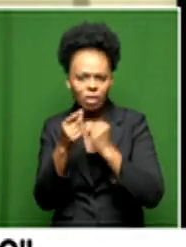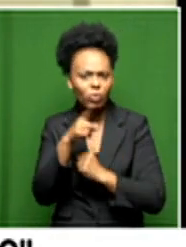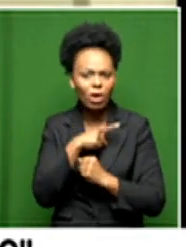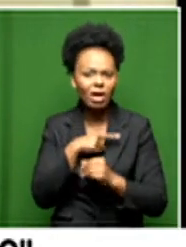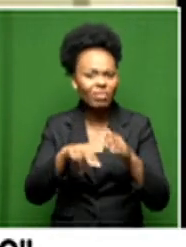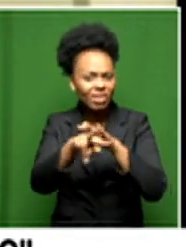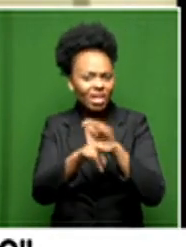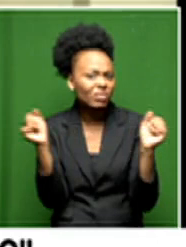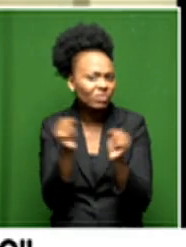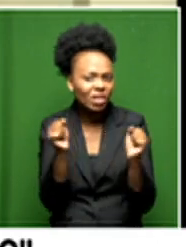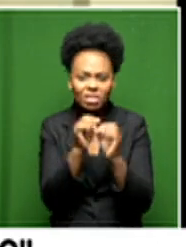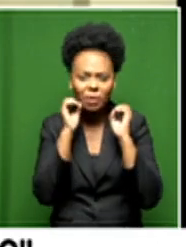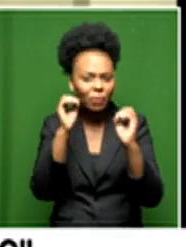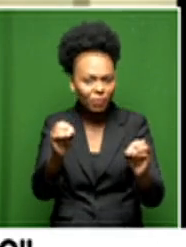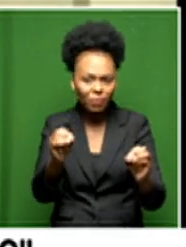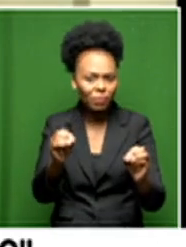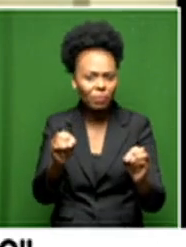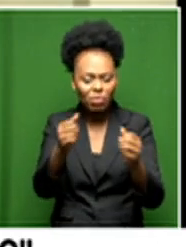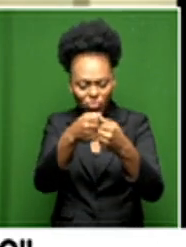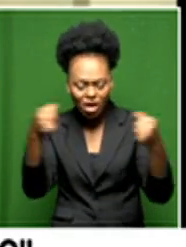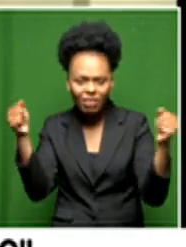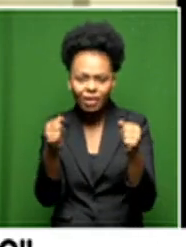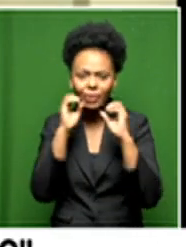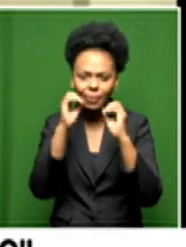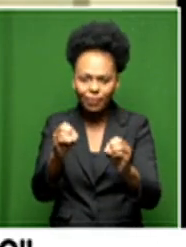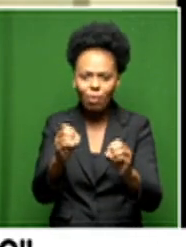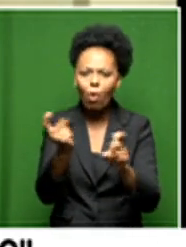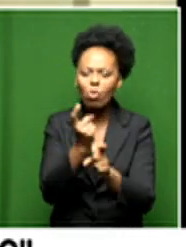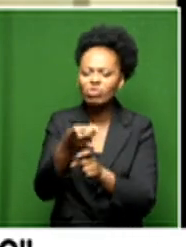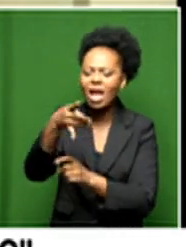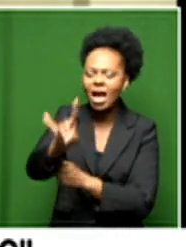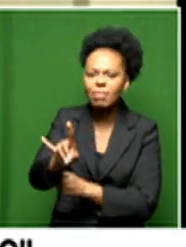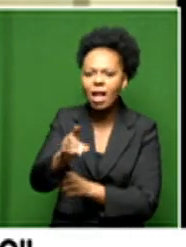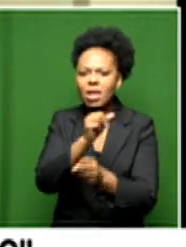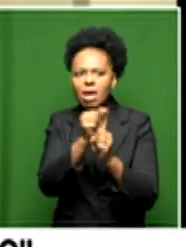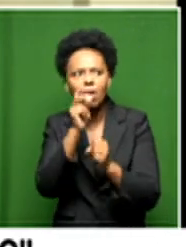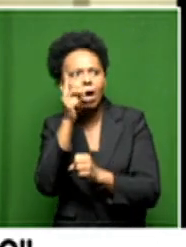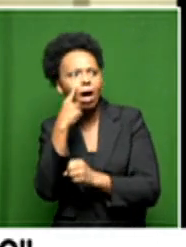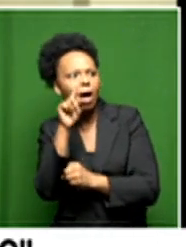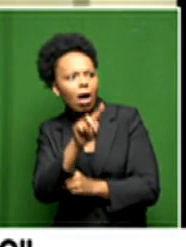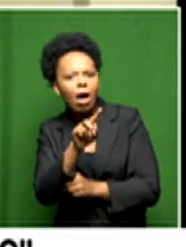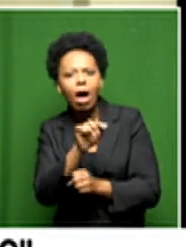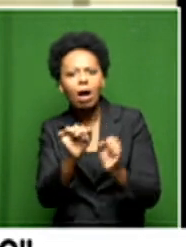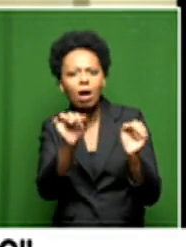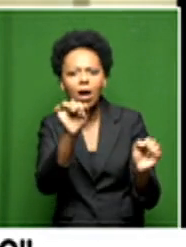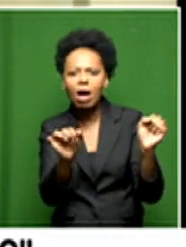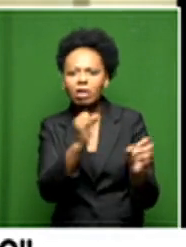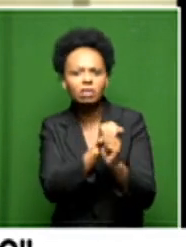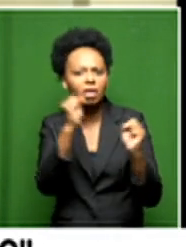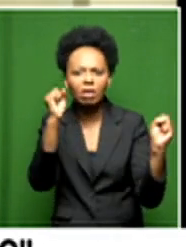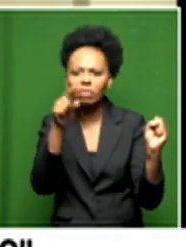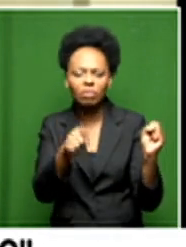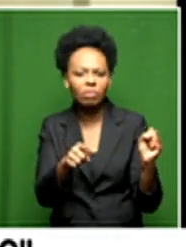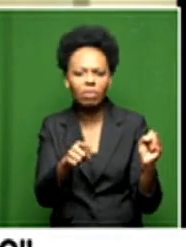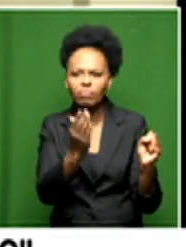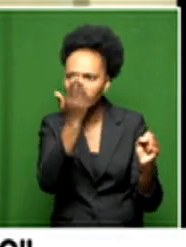They were just animals and horses. They hadn't even seen a car in their life. And the kids were just wonderful. They were always willing to help you.